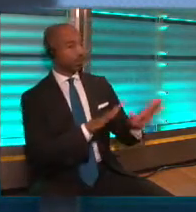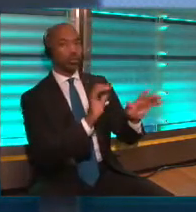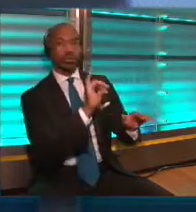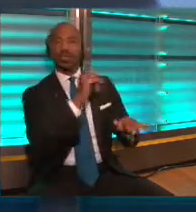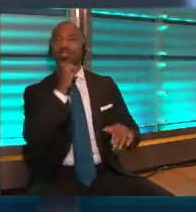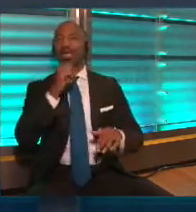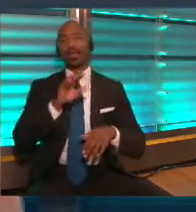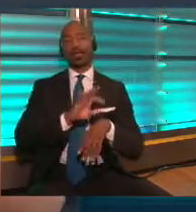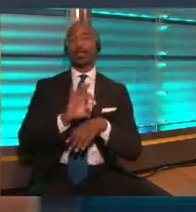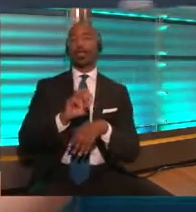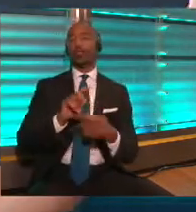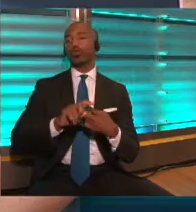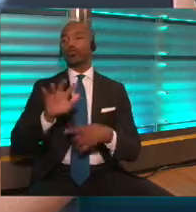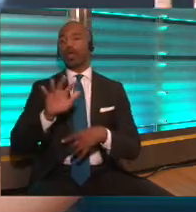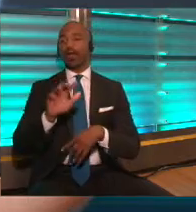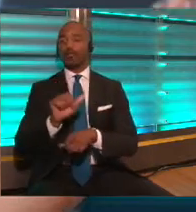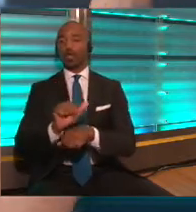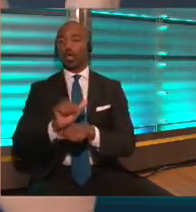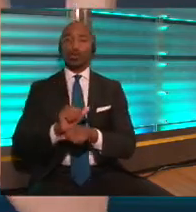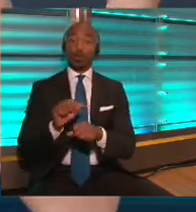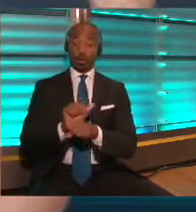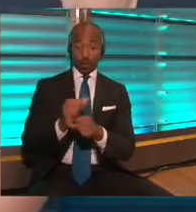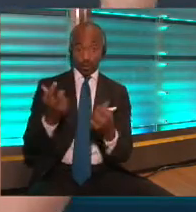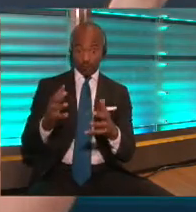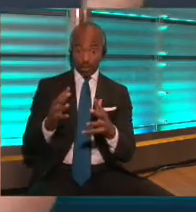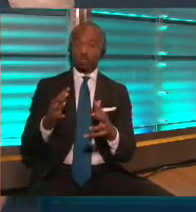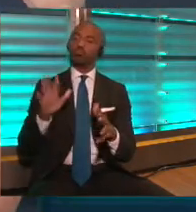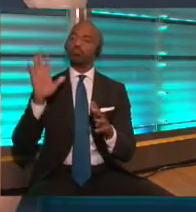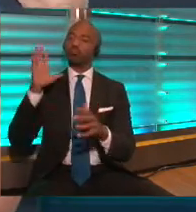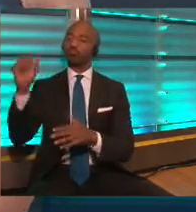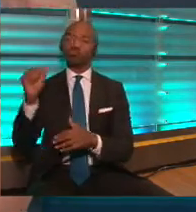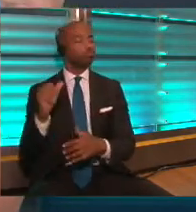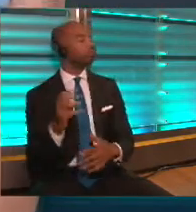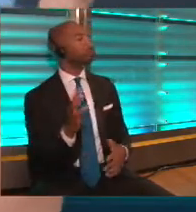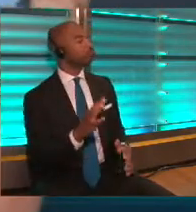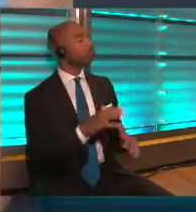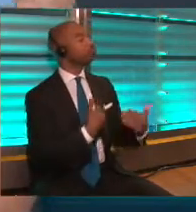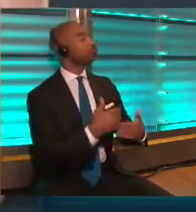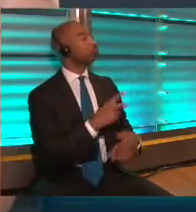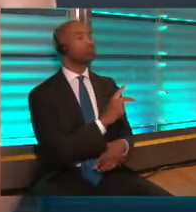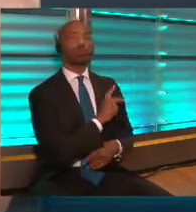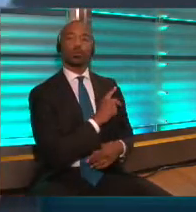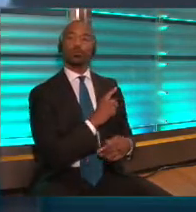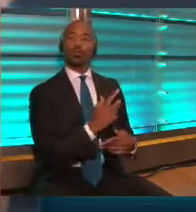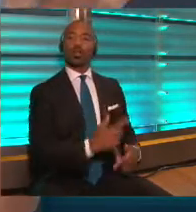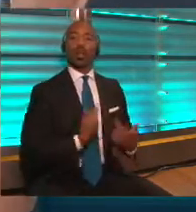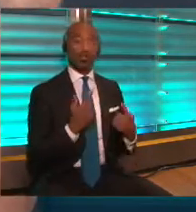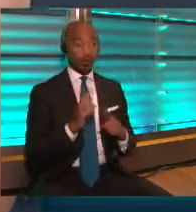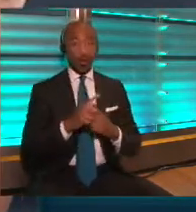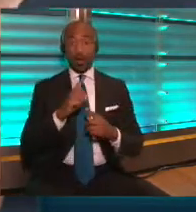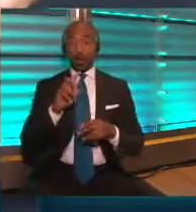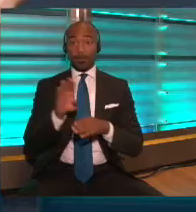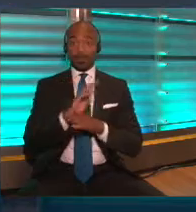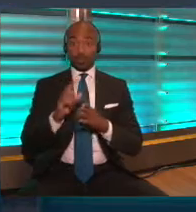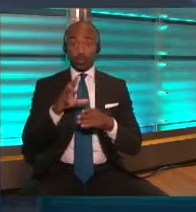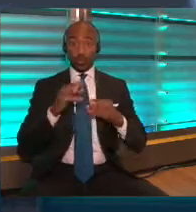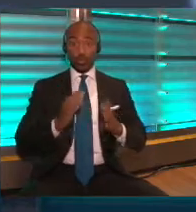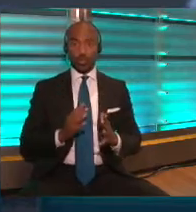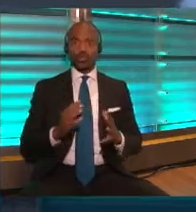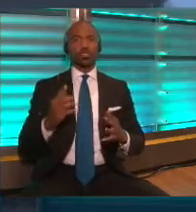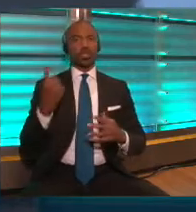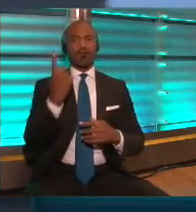job where you can just leave at the end of the day. You carry this weight on your shoulders all the time, and this huge